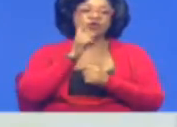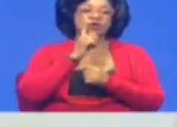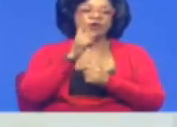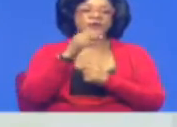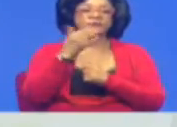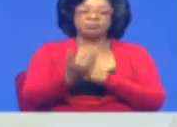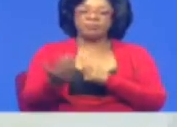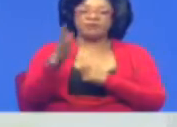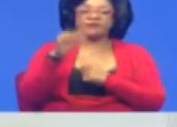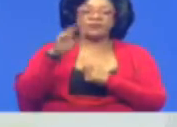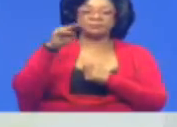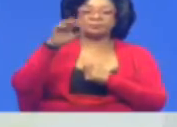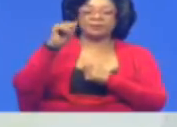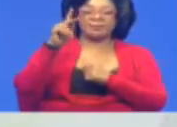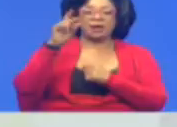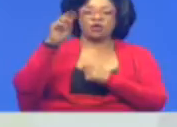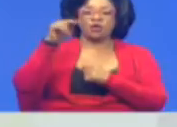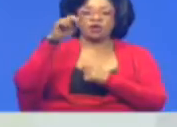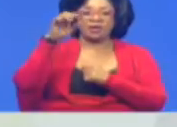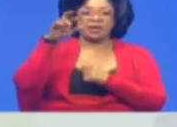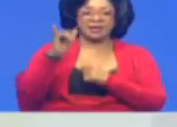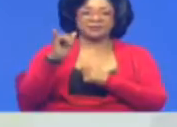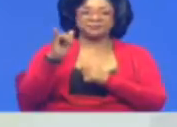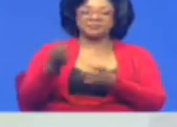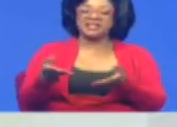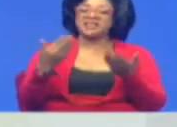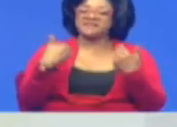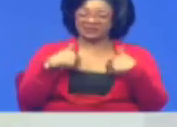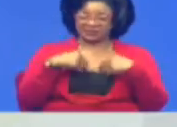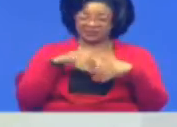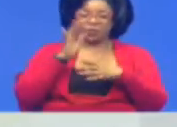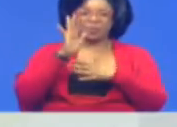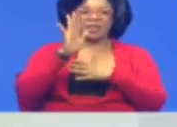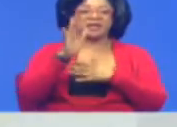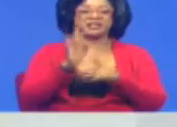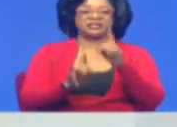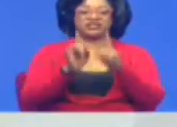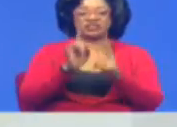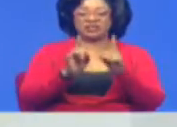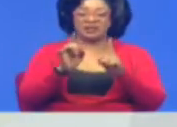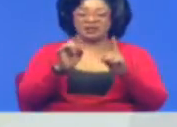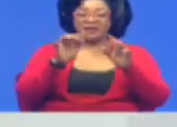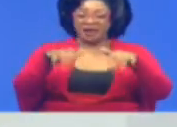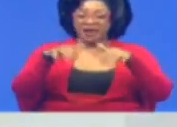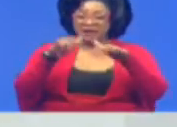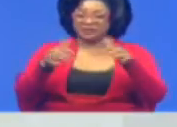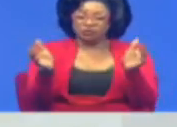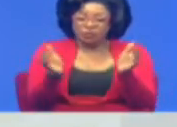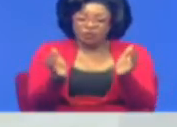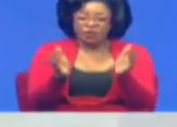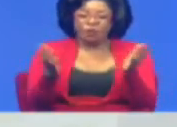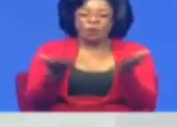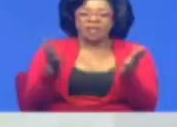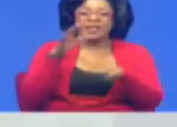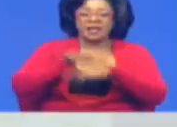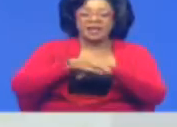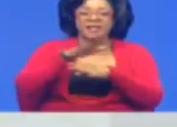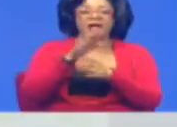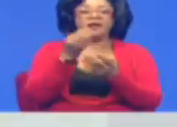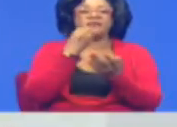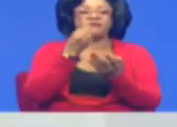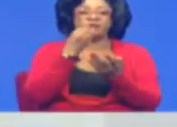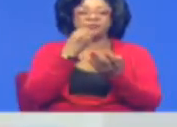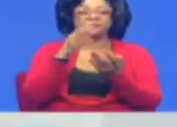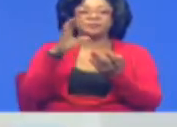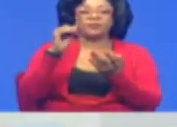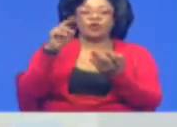from Makongeni Estate give us a tour of their kitchen garden where they grow their own food. Miss Consolata